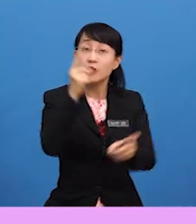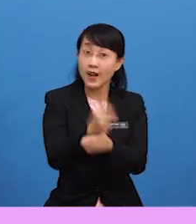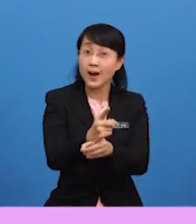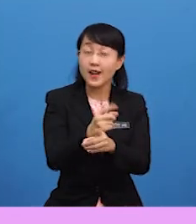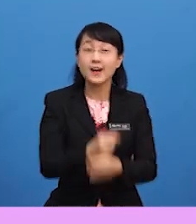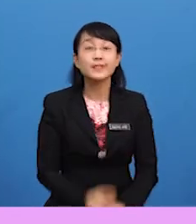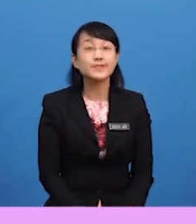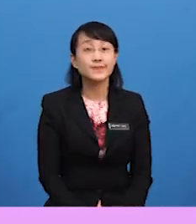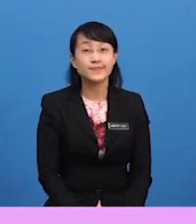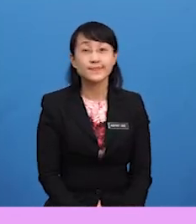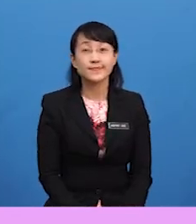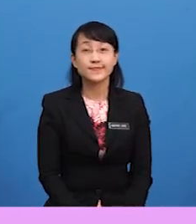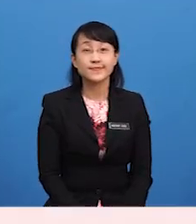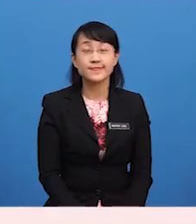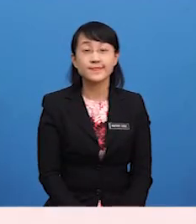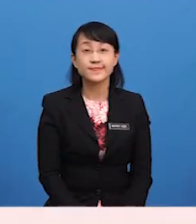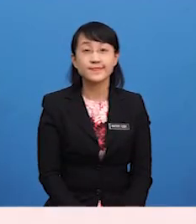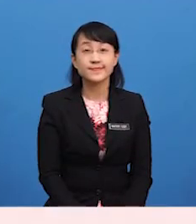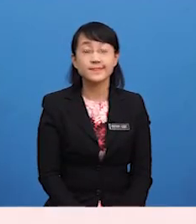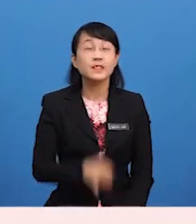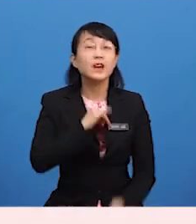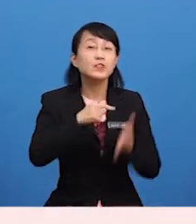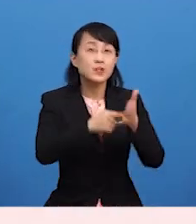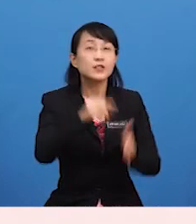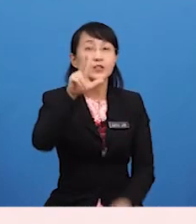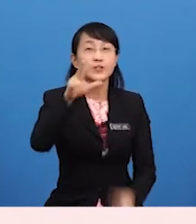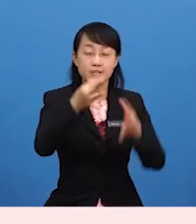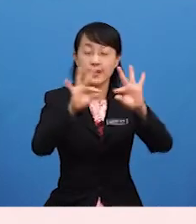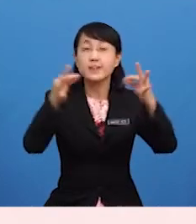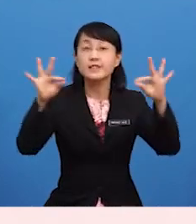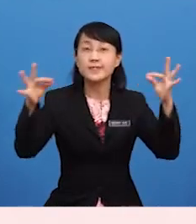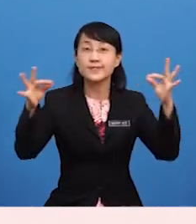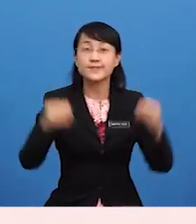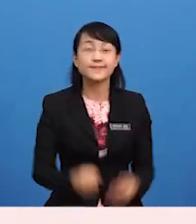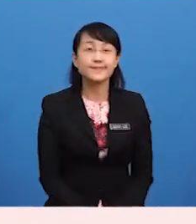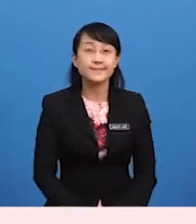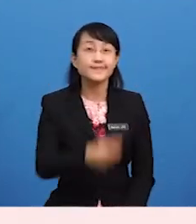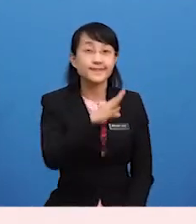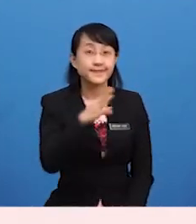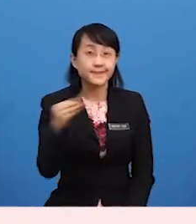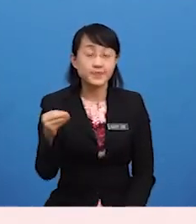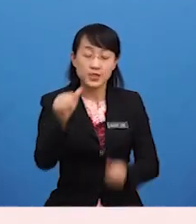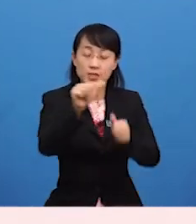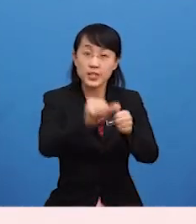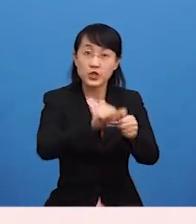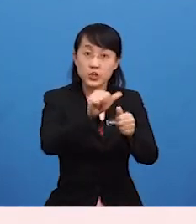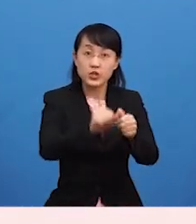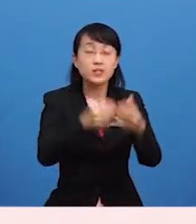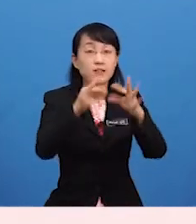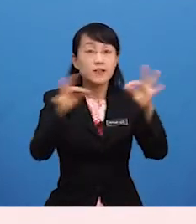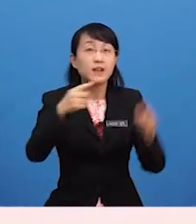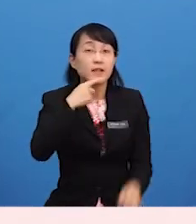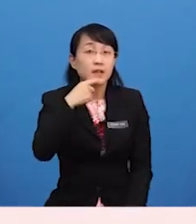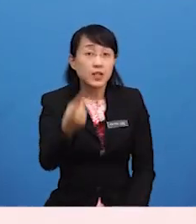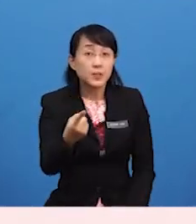I'll show you three sentences And for each sentence, tell me